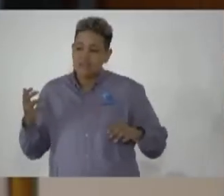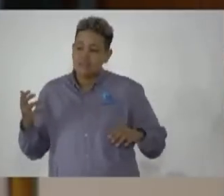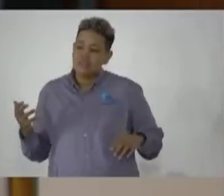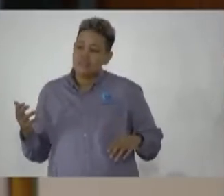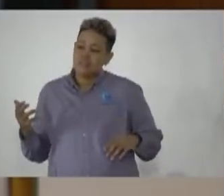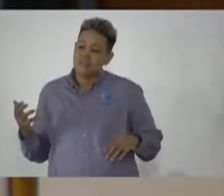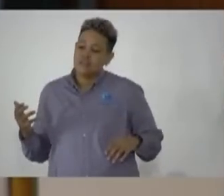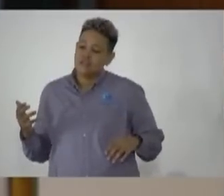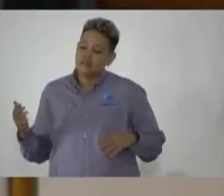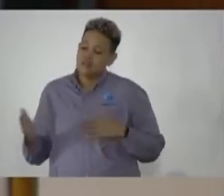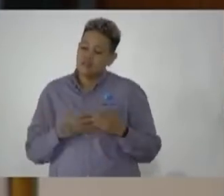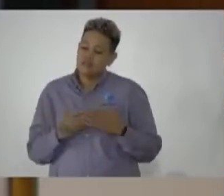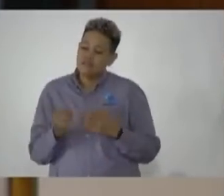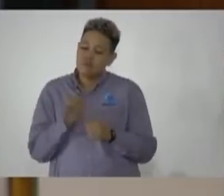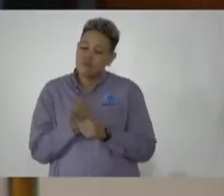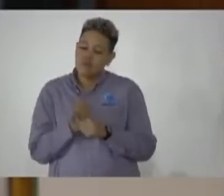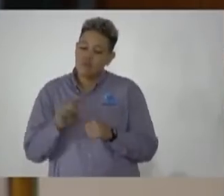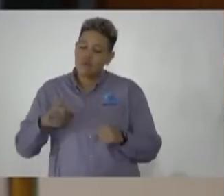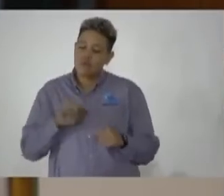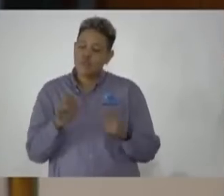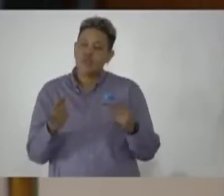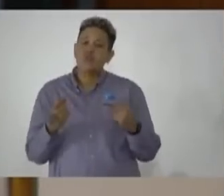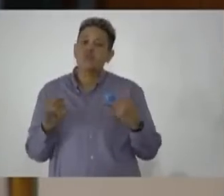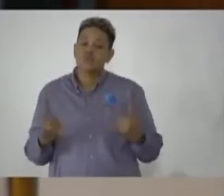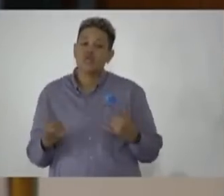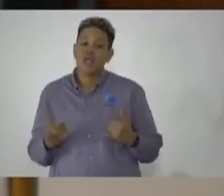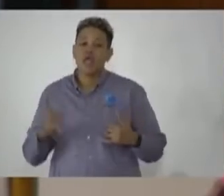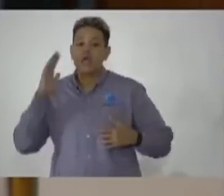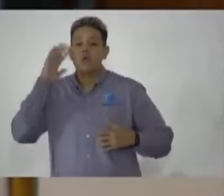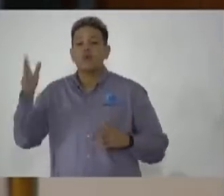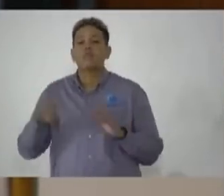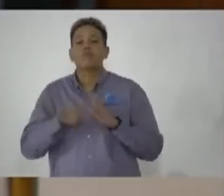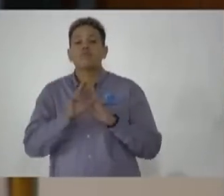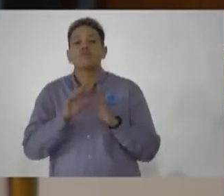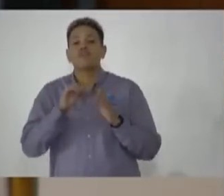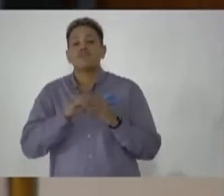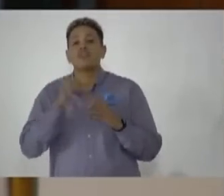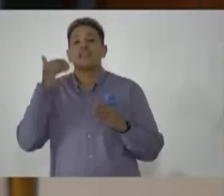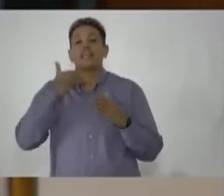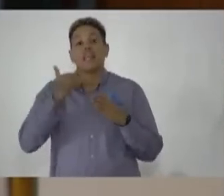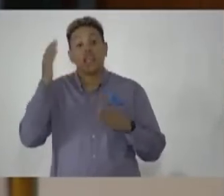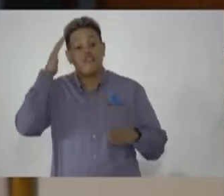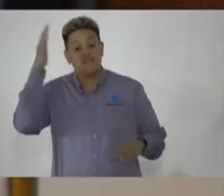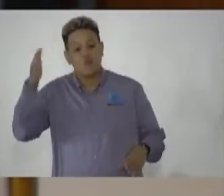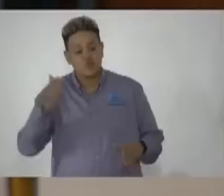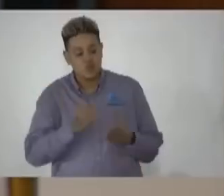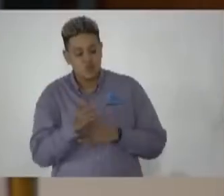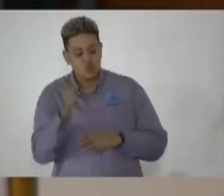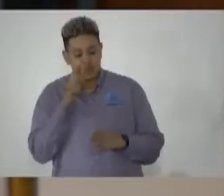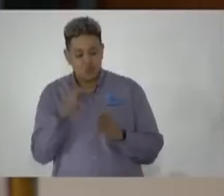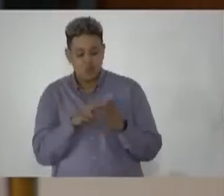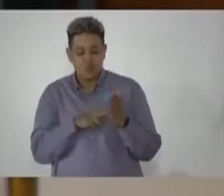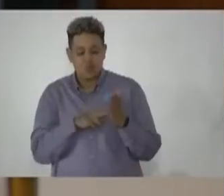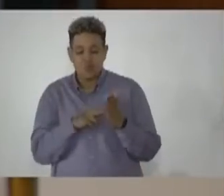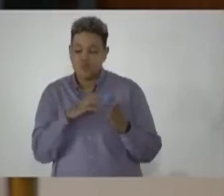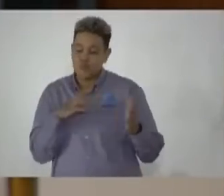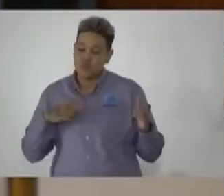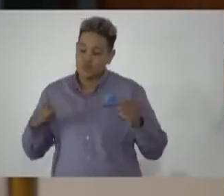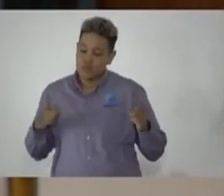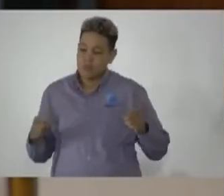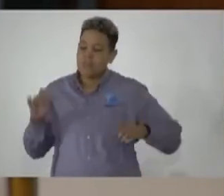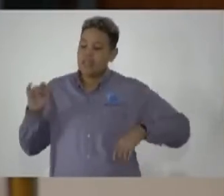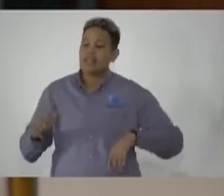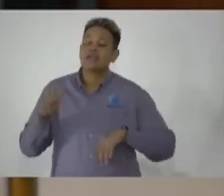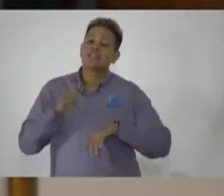whatever work we do today will be reviewed in the very near future by the Standing Orders Committee, at